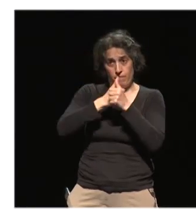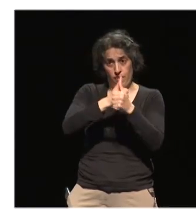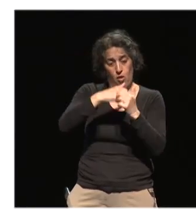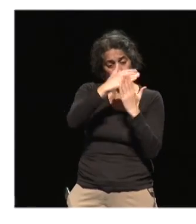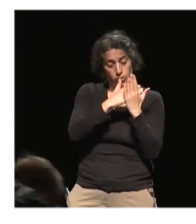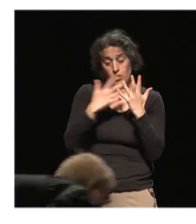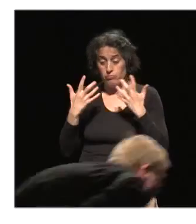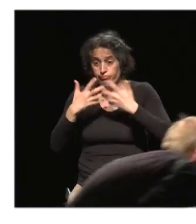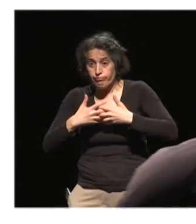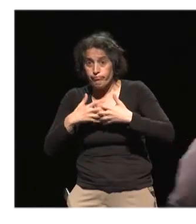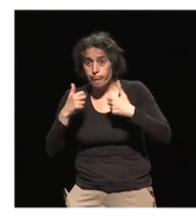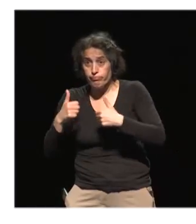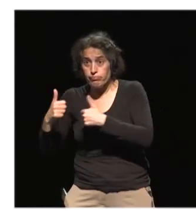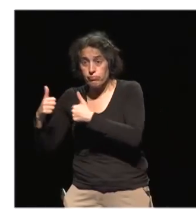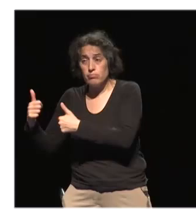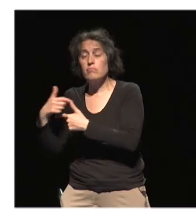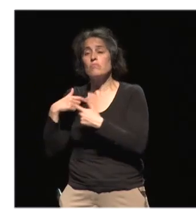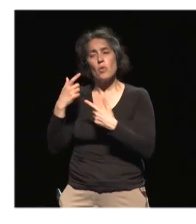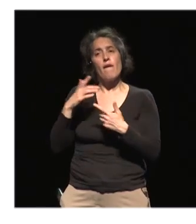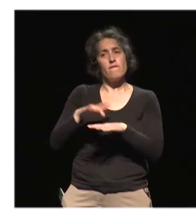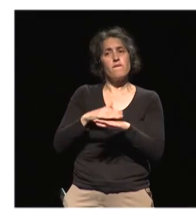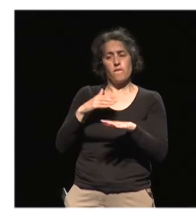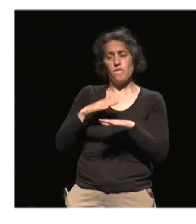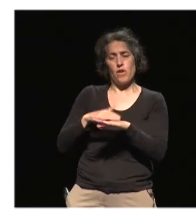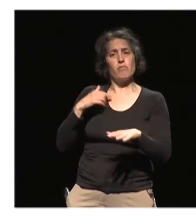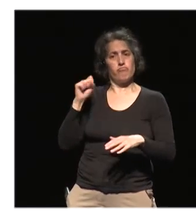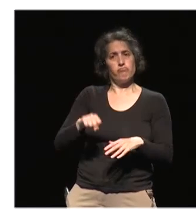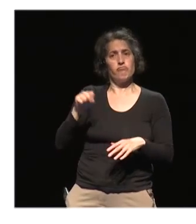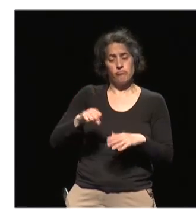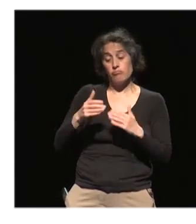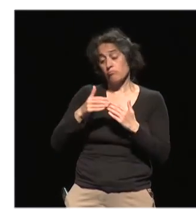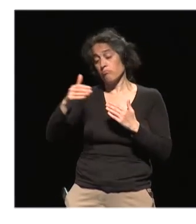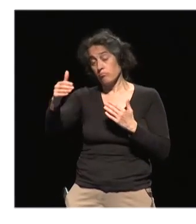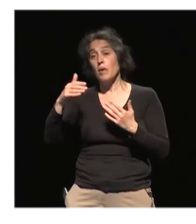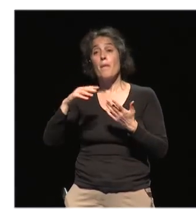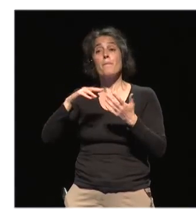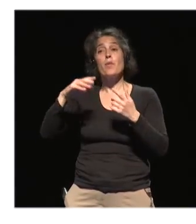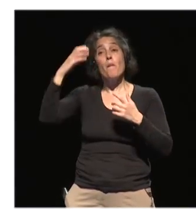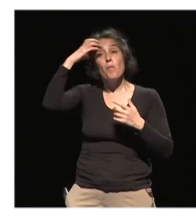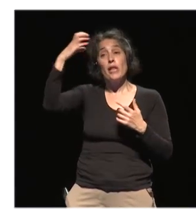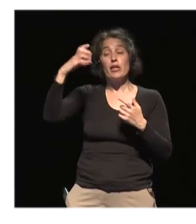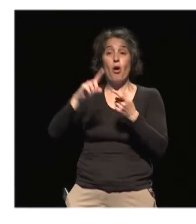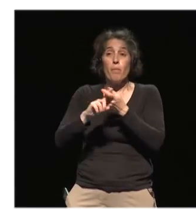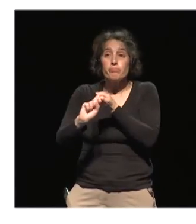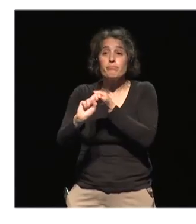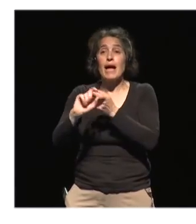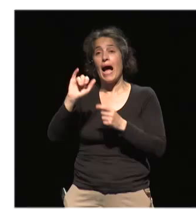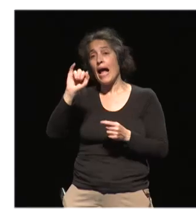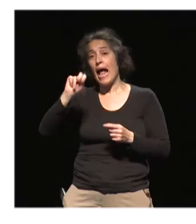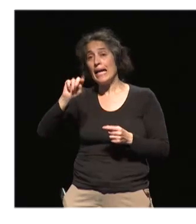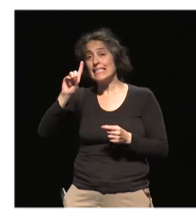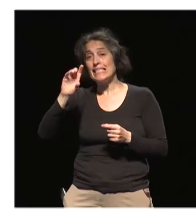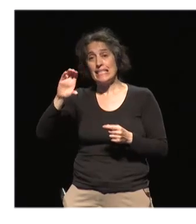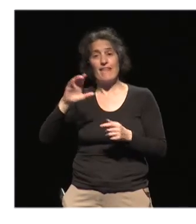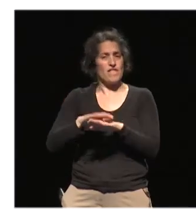we do not expect to have difficulties in getting, political buy-in in INDC. Now,